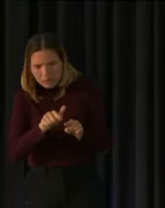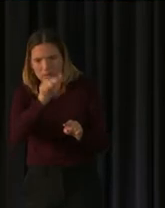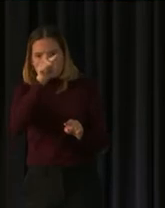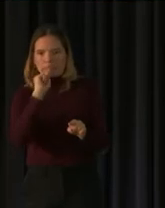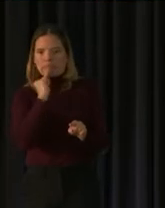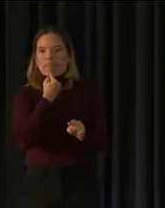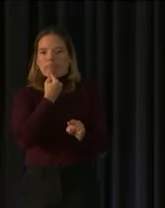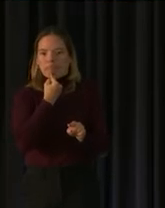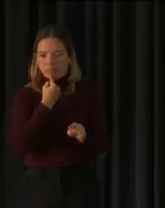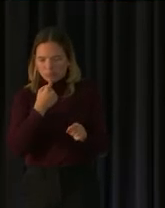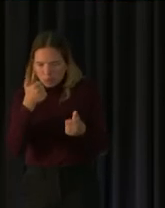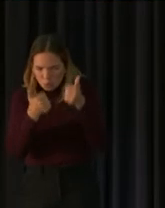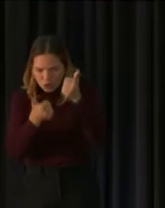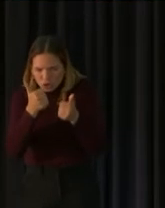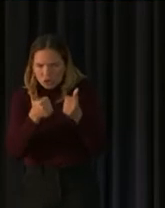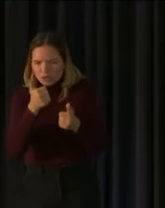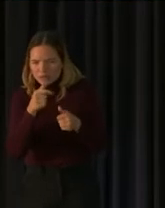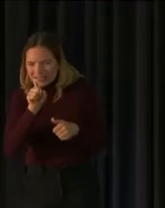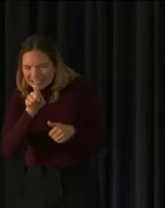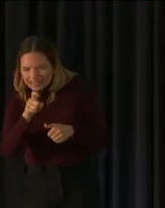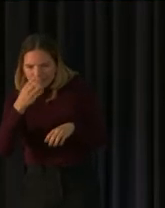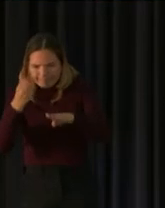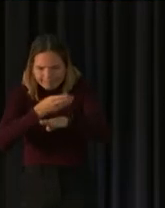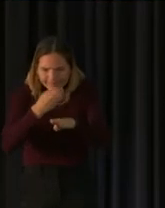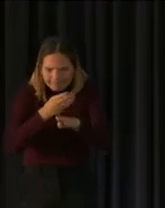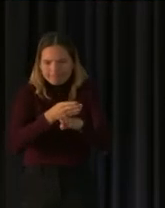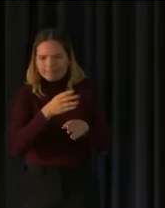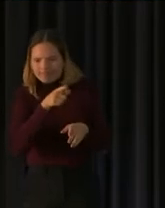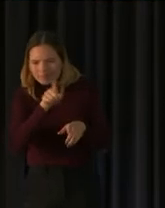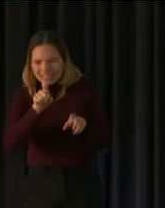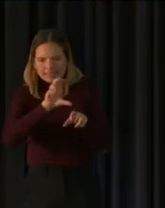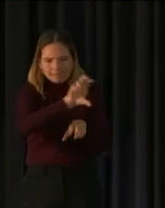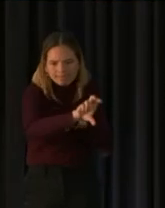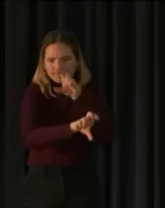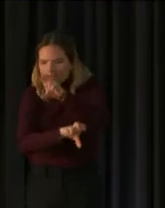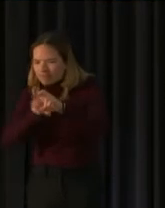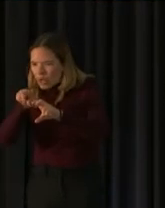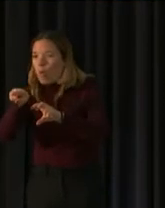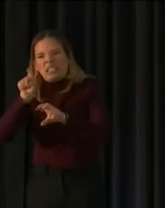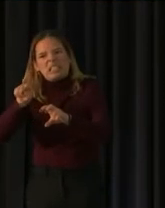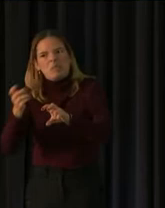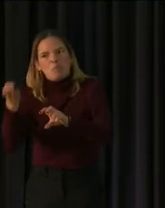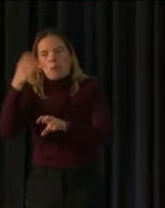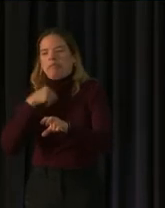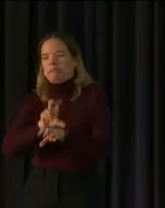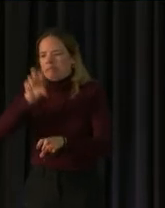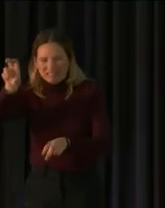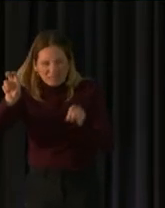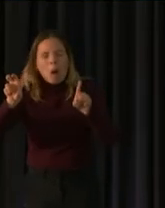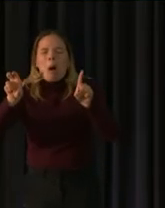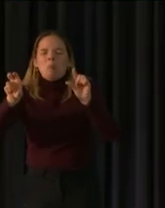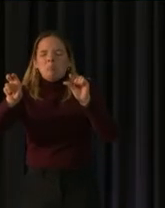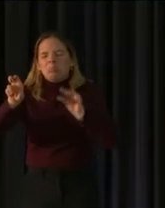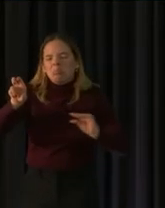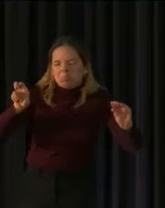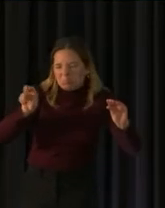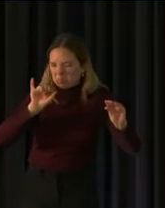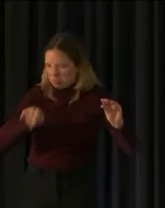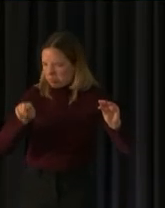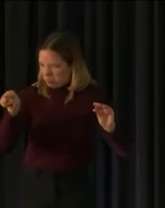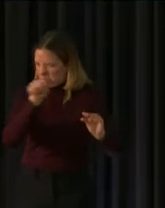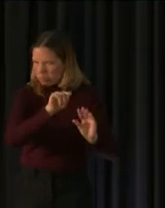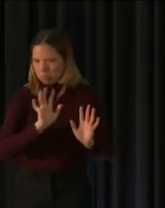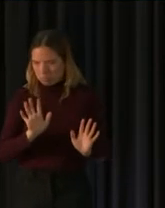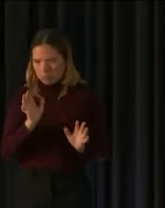arise. So along with the air quality report that's posted, you can also find an air quality report explainer online at the Reopen